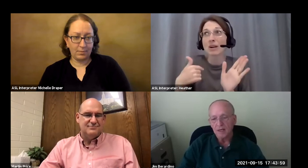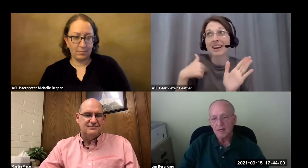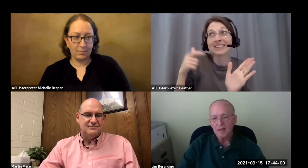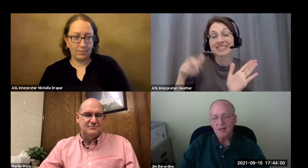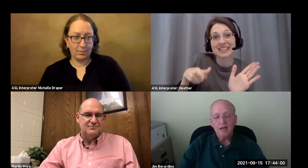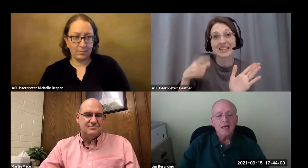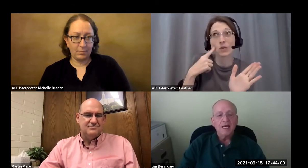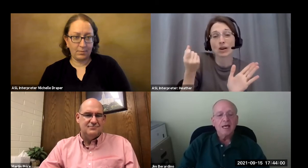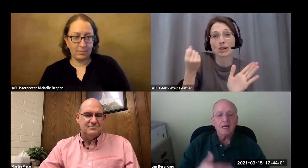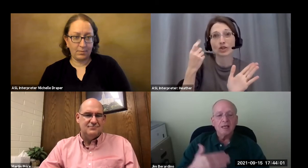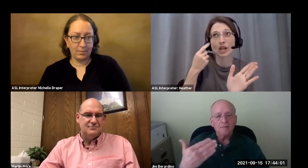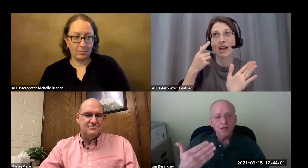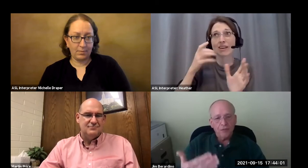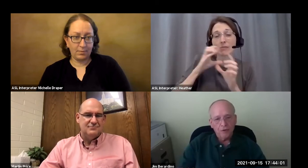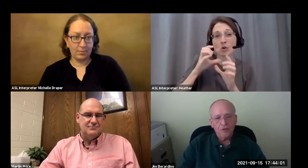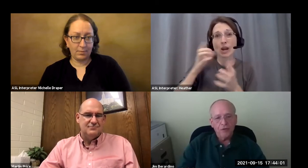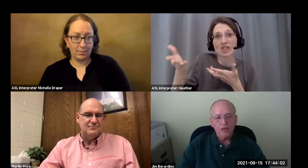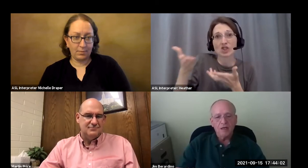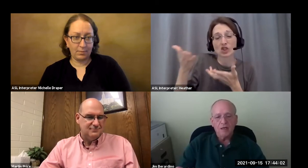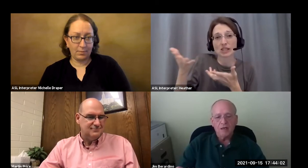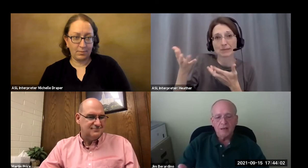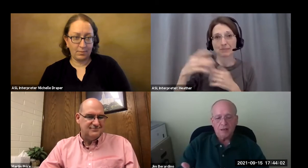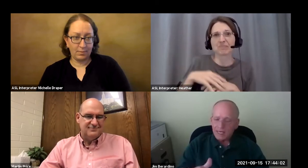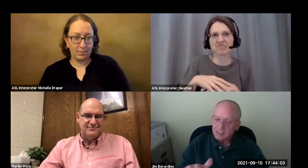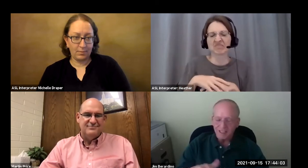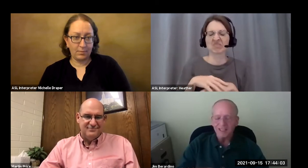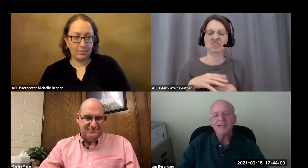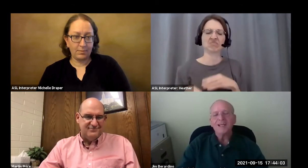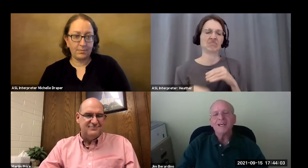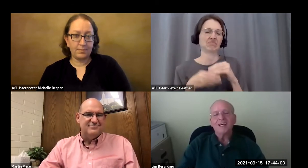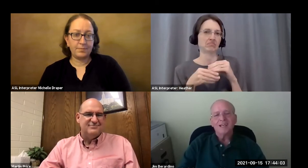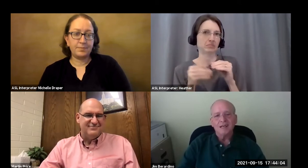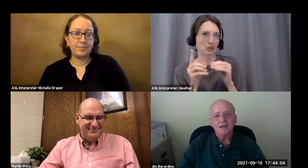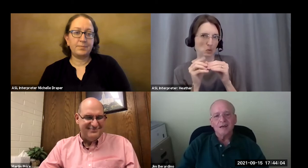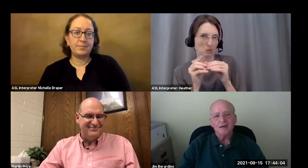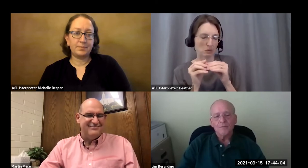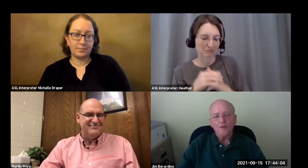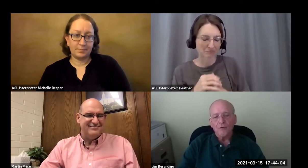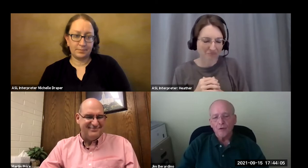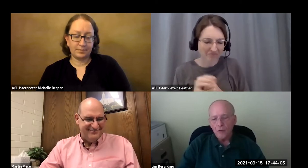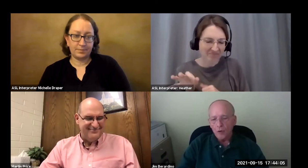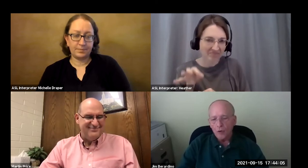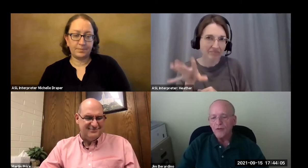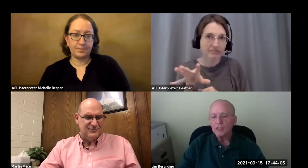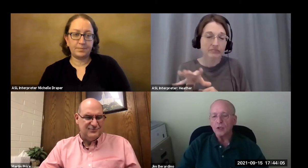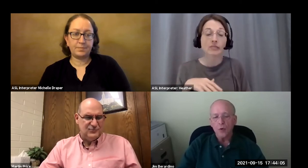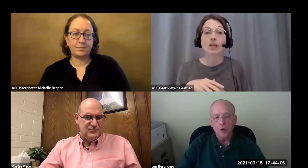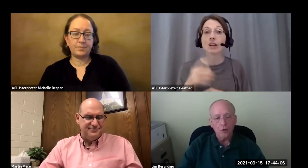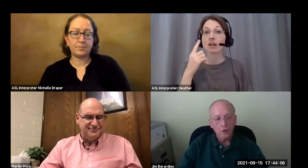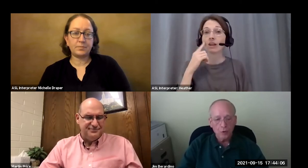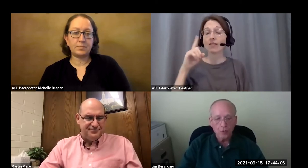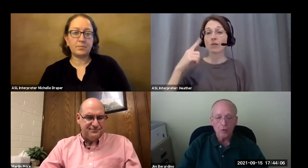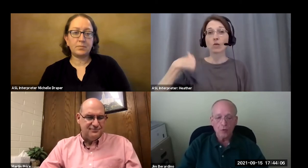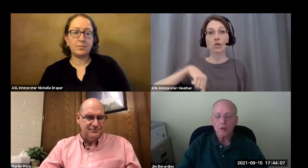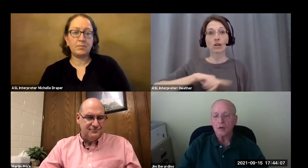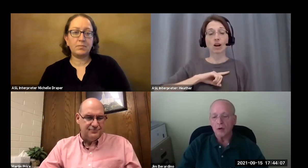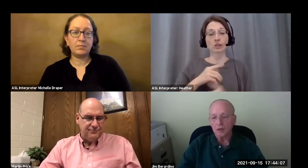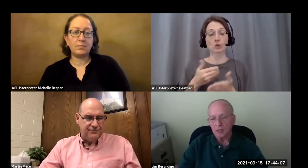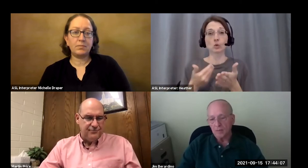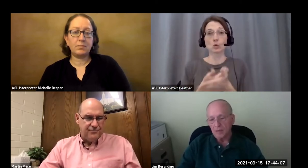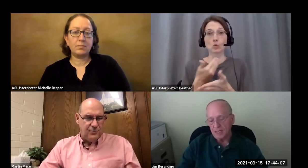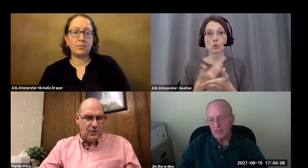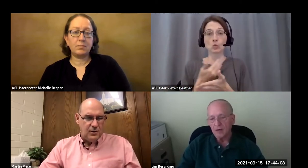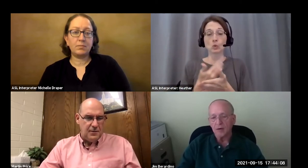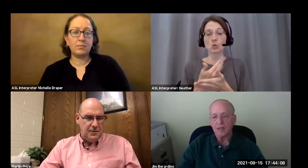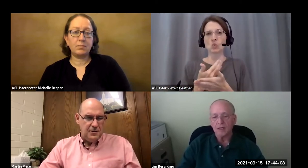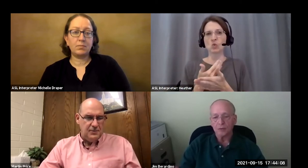him. And my third thing and last thing, for those of us who are new on